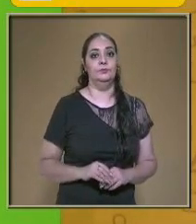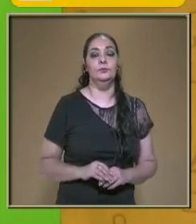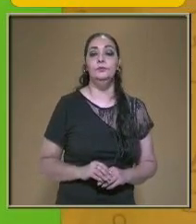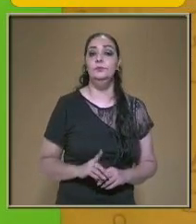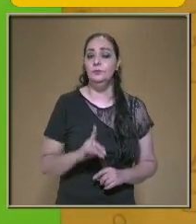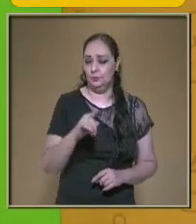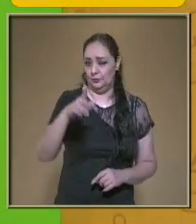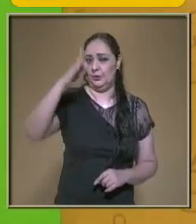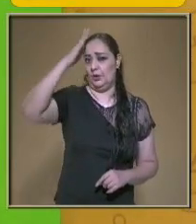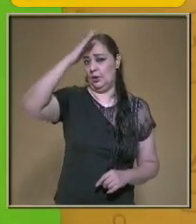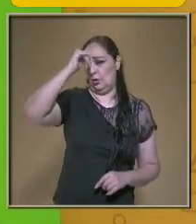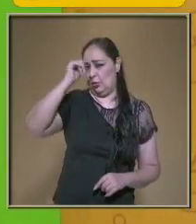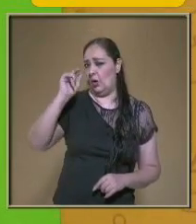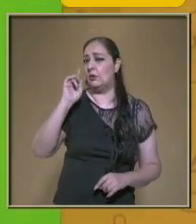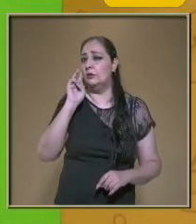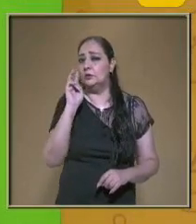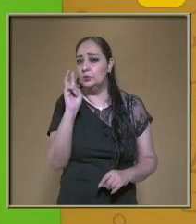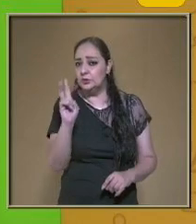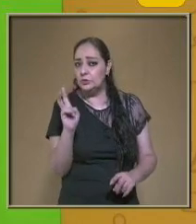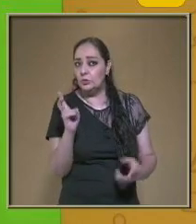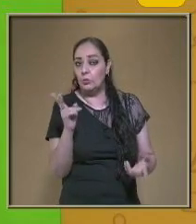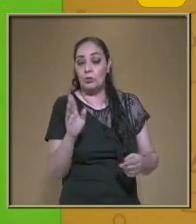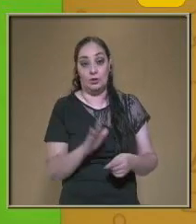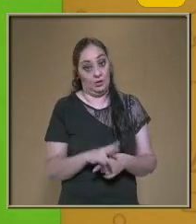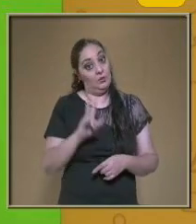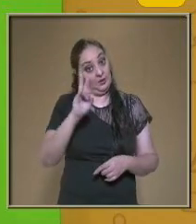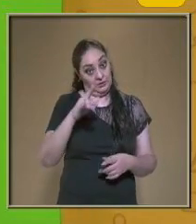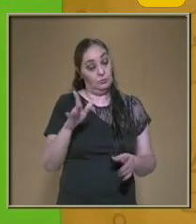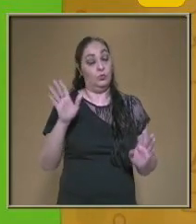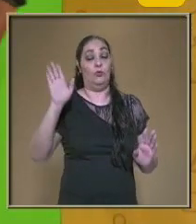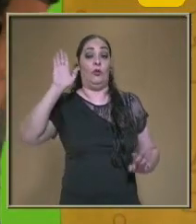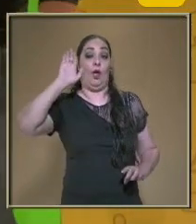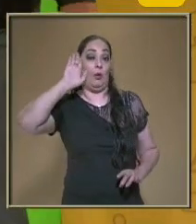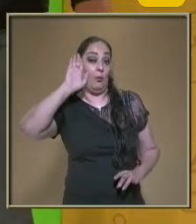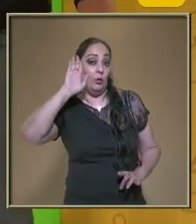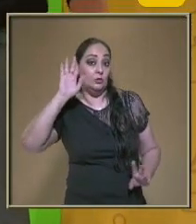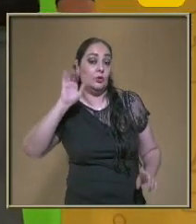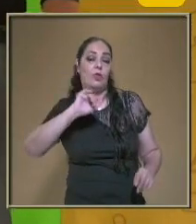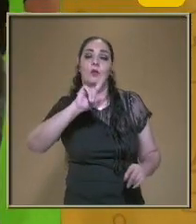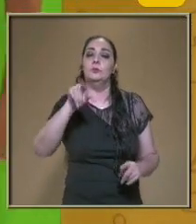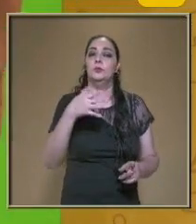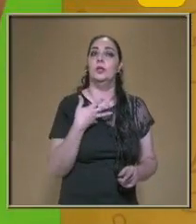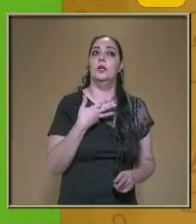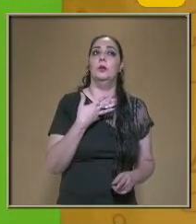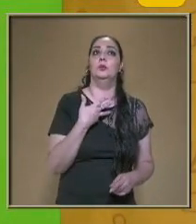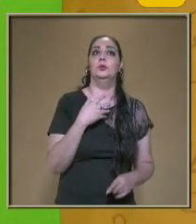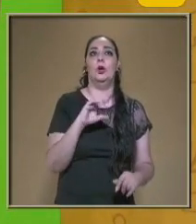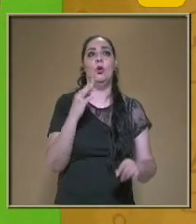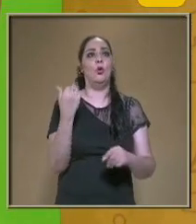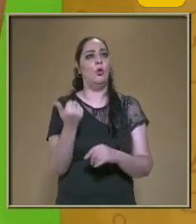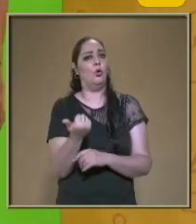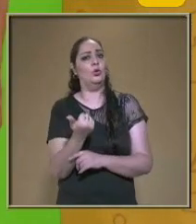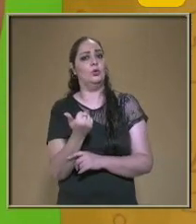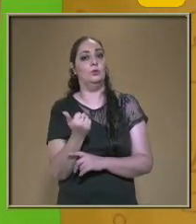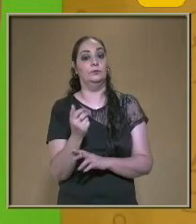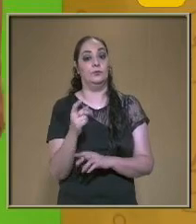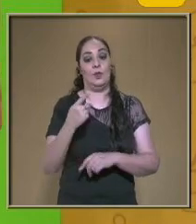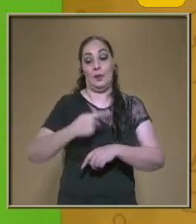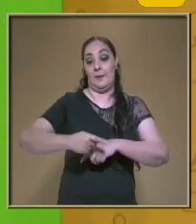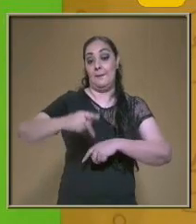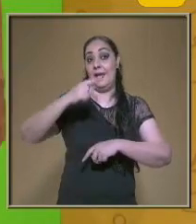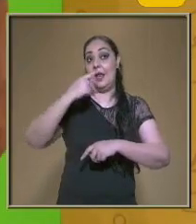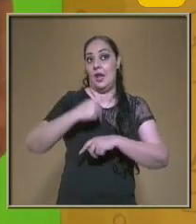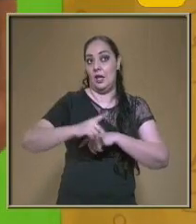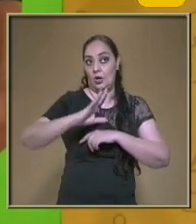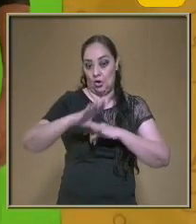Do you remember this sign? Because it's very popular, okay? Then we got the last one, danger, one more